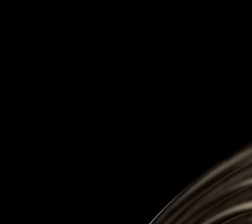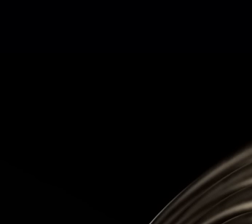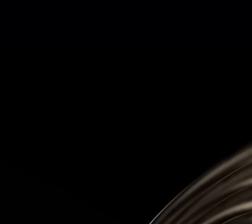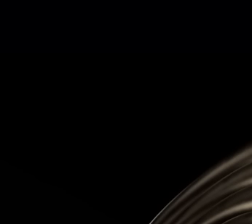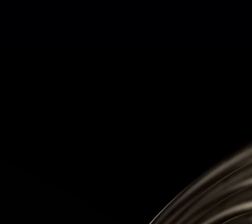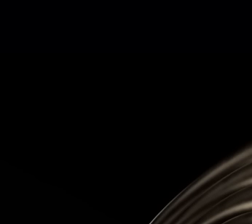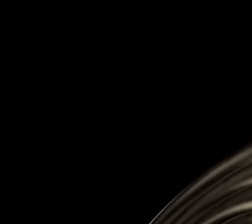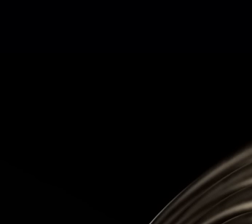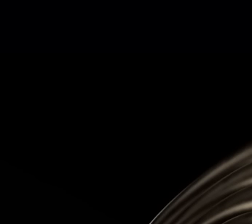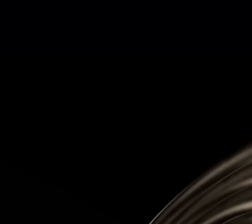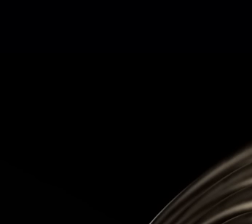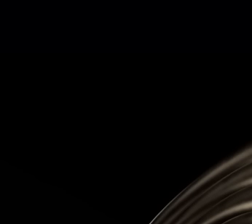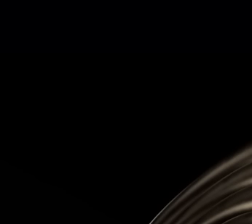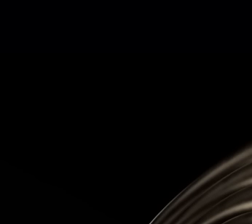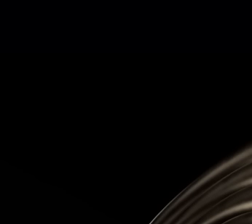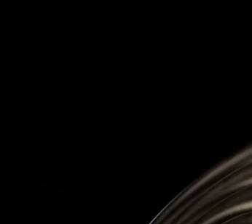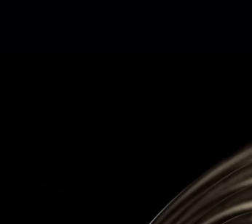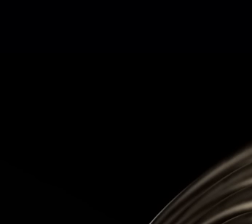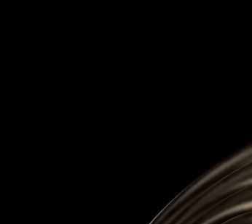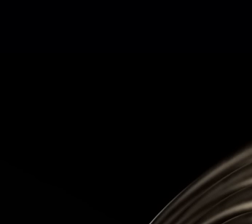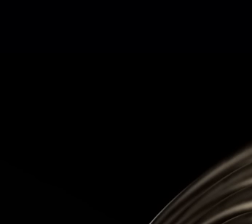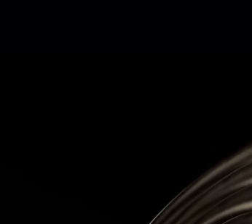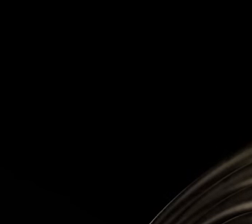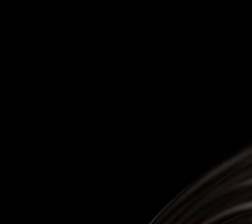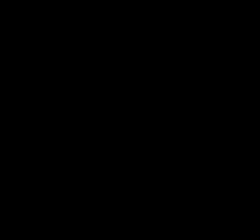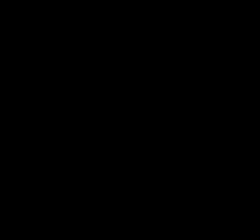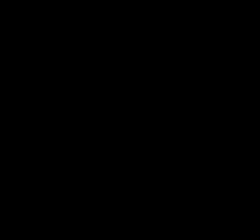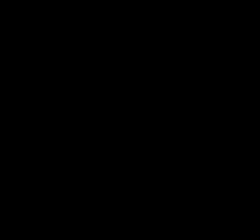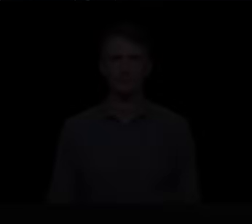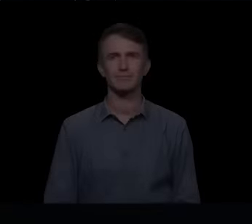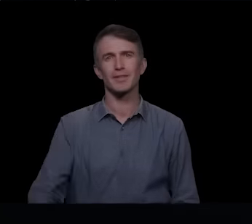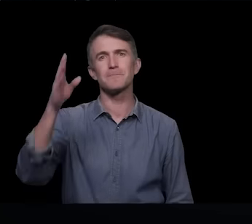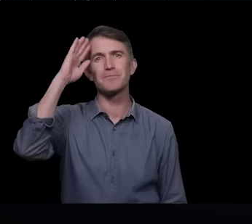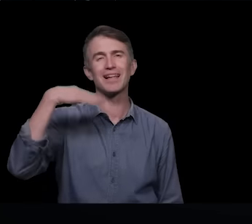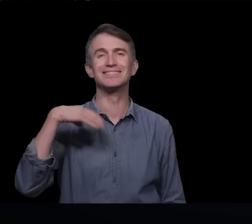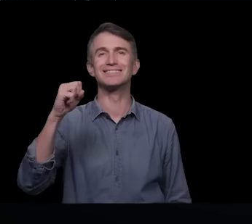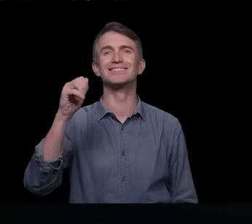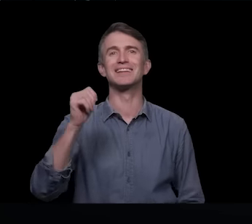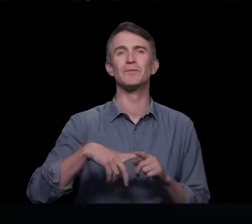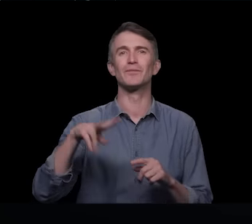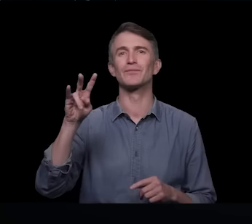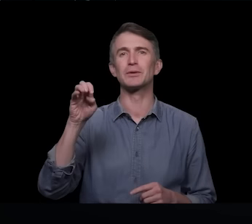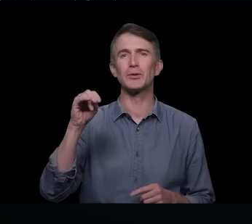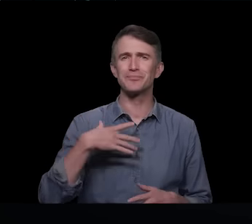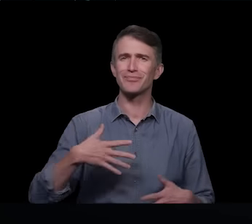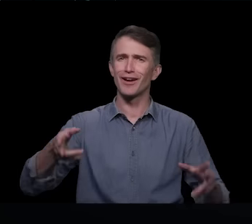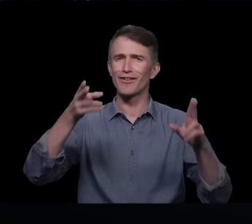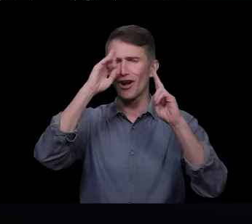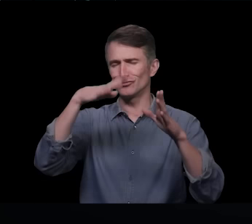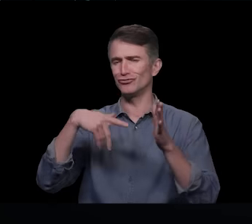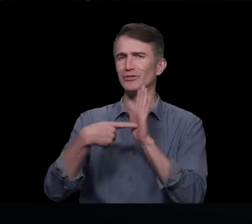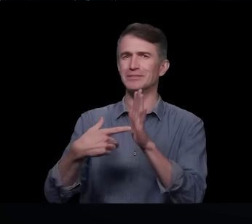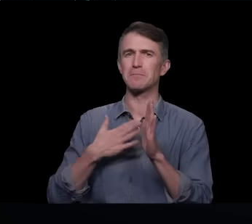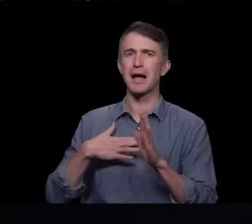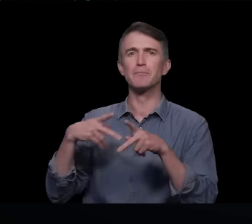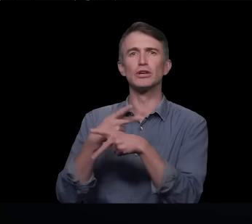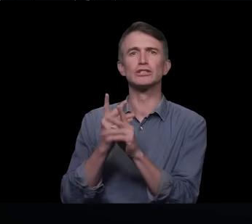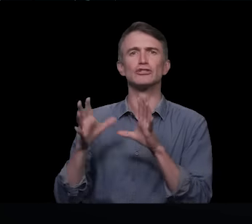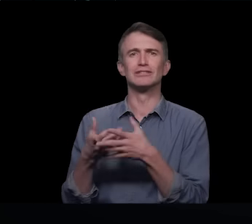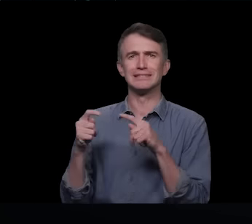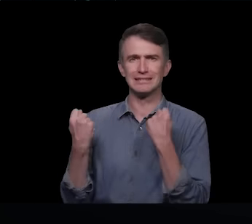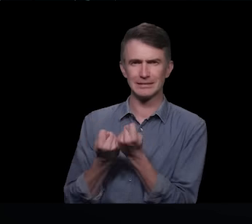Sam Lyon, Senior Program Manager, Vimeo, with a full dark beard. Hi, I'm Sam from Vimeo. I'm honored to represent our product team